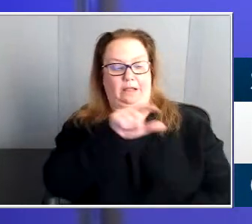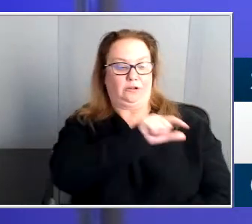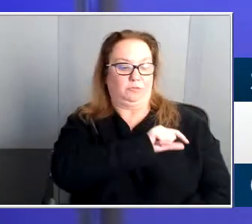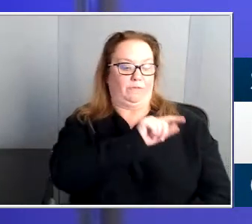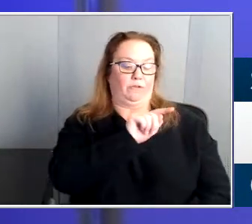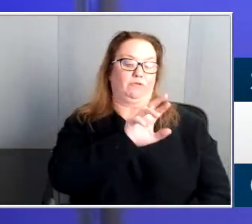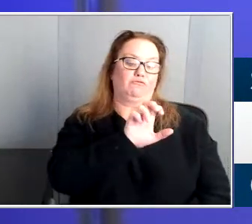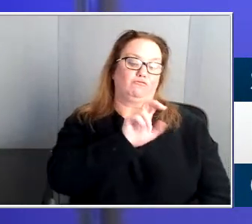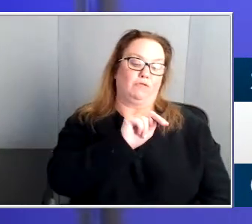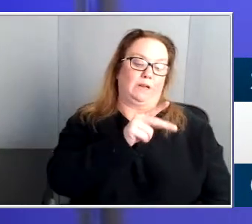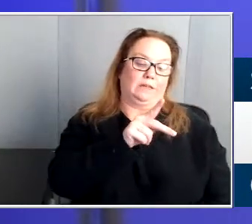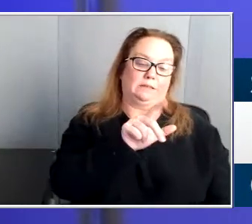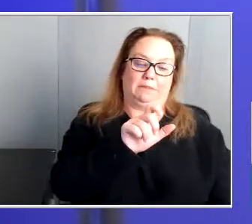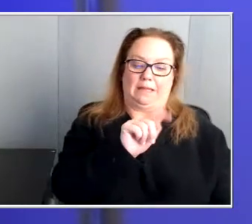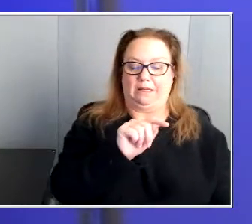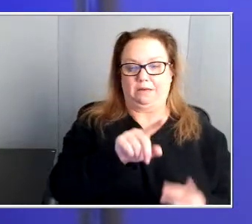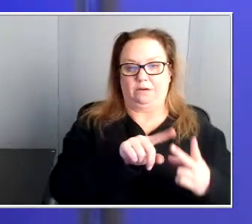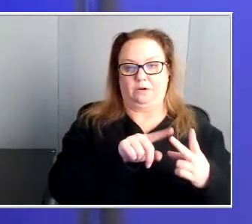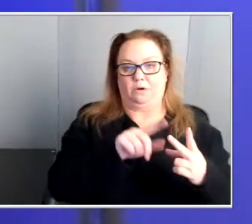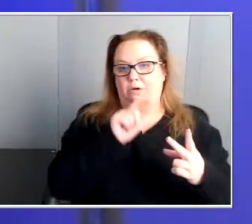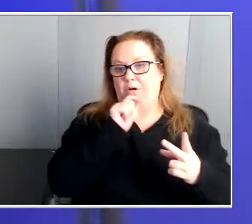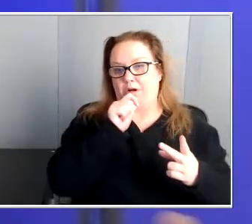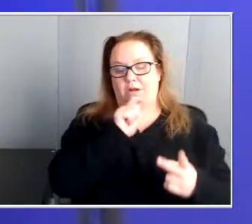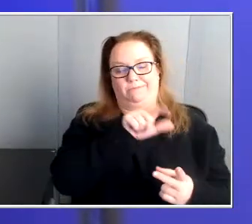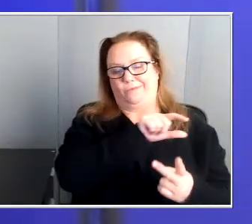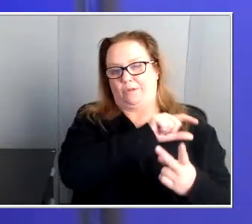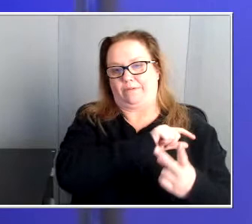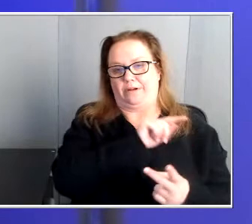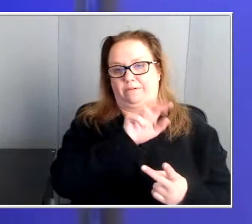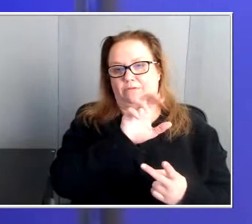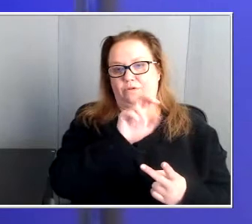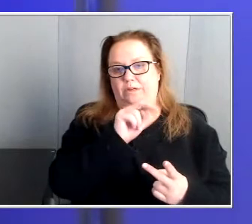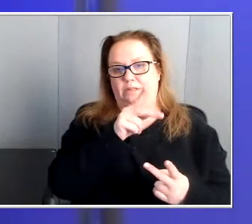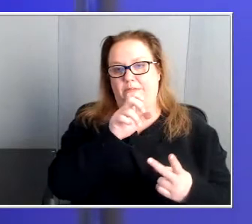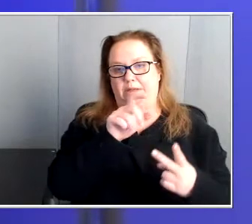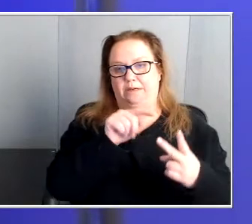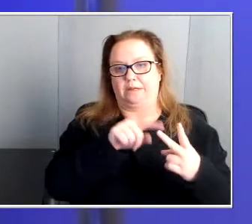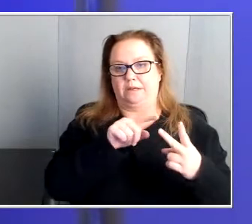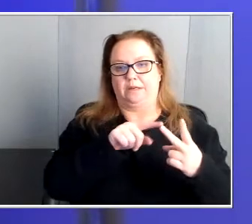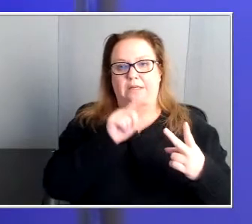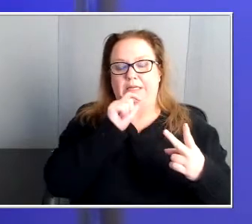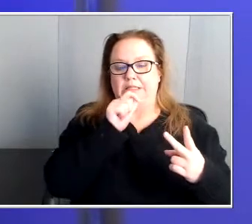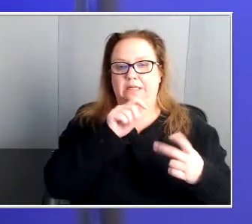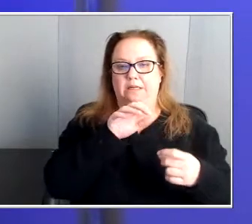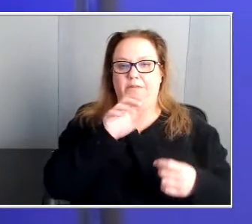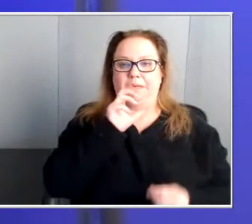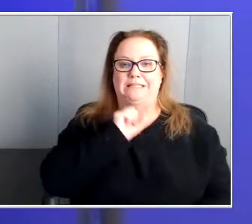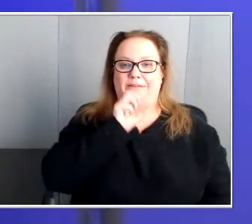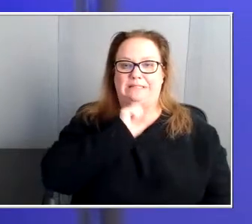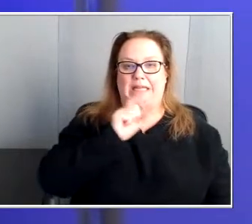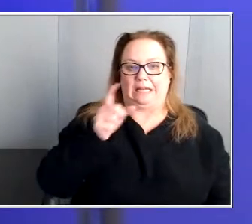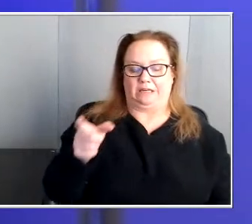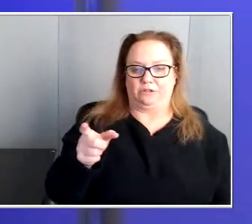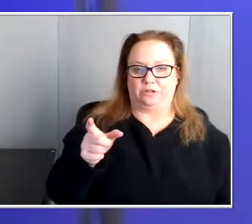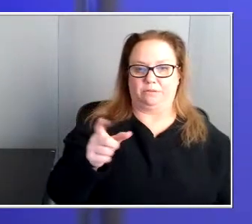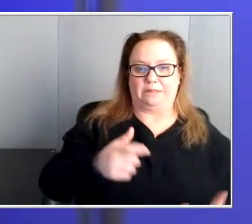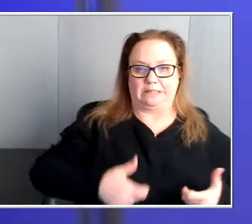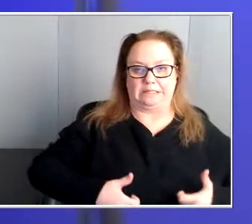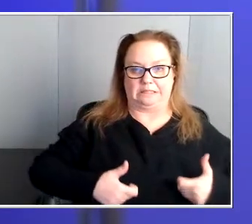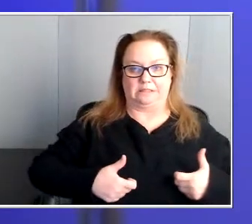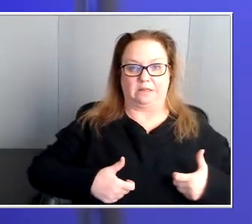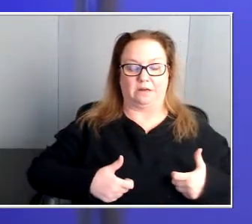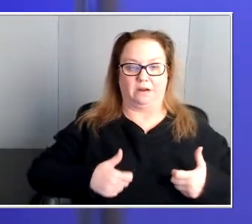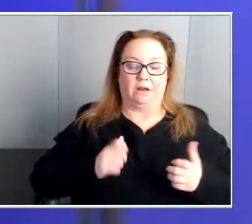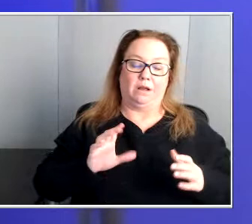or are not transplant eligible. So Mr. Lorenz, for example, is not a transplant candidate given his age, but this is still an option that can provide